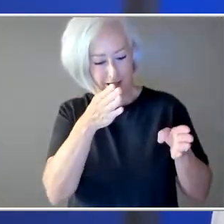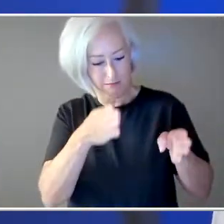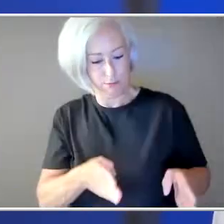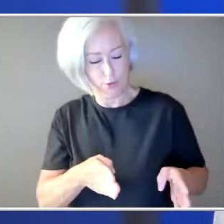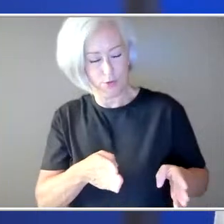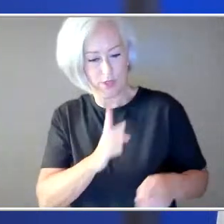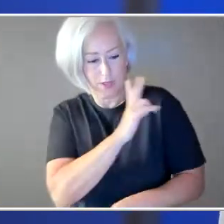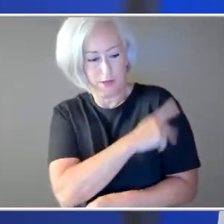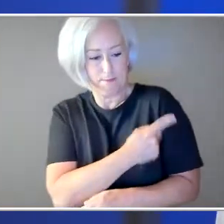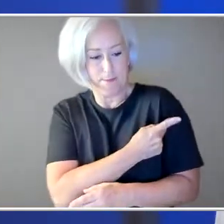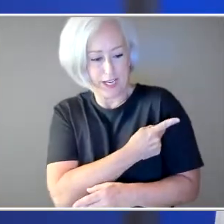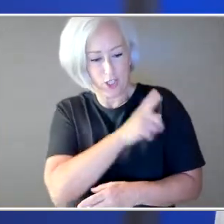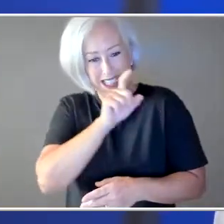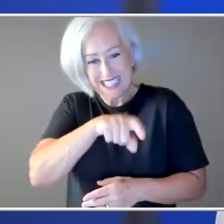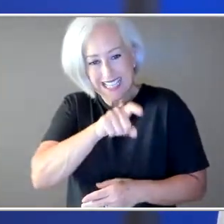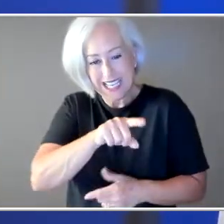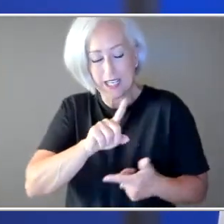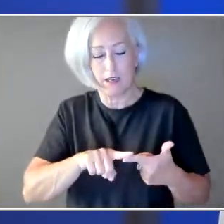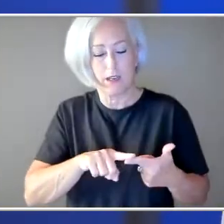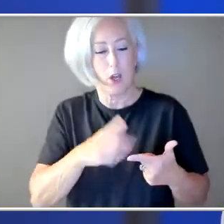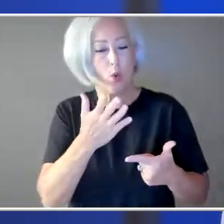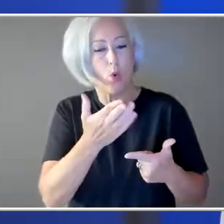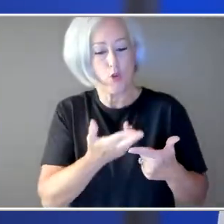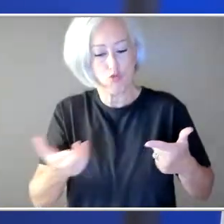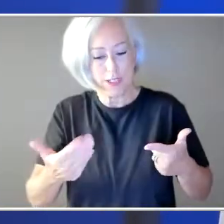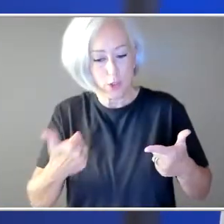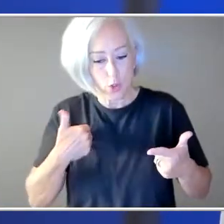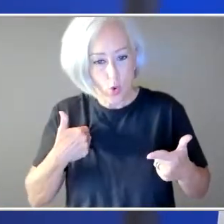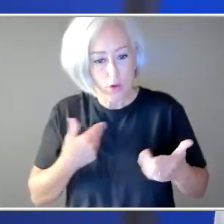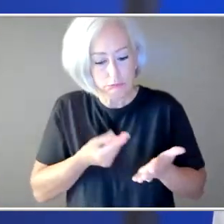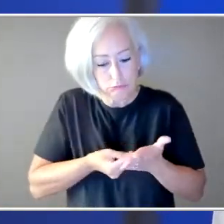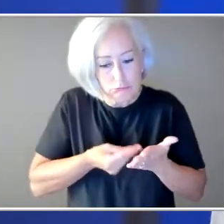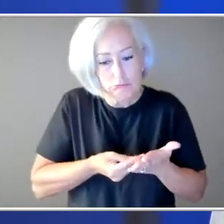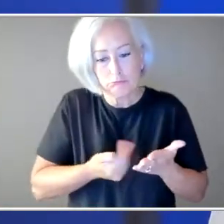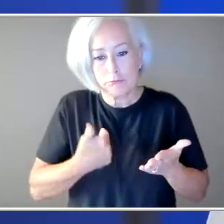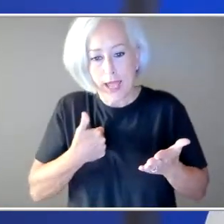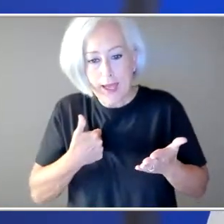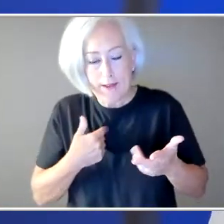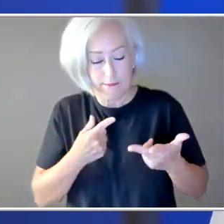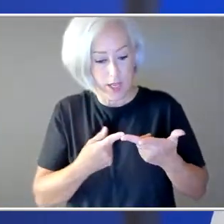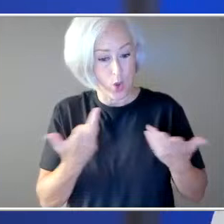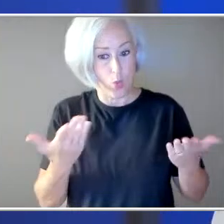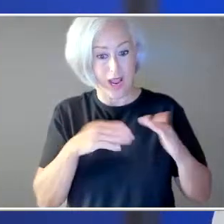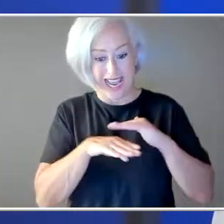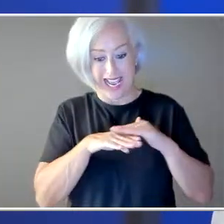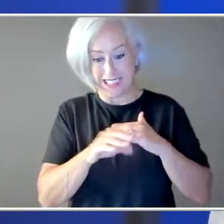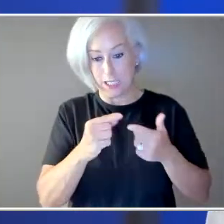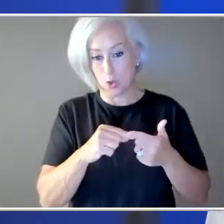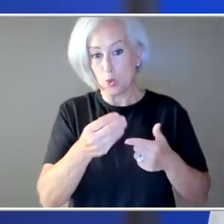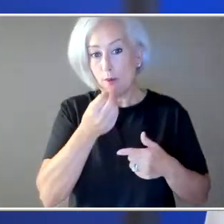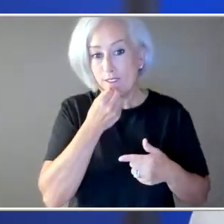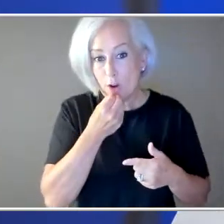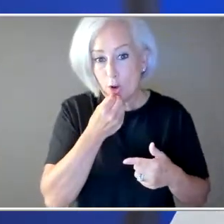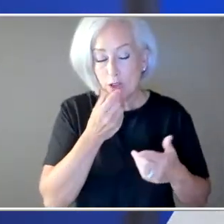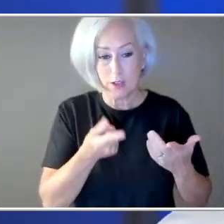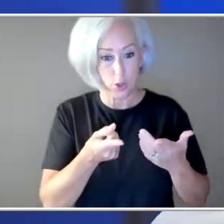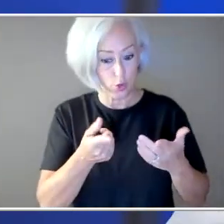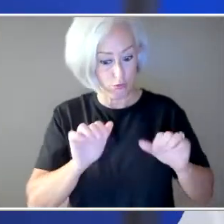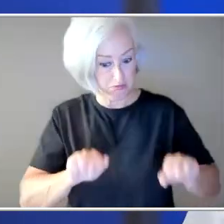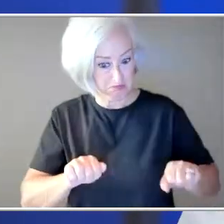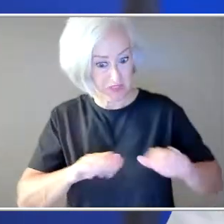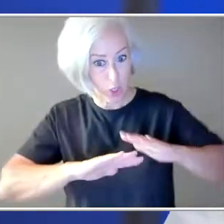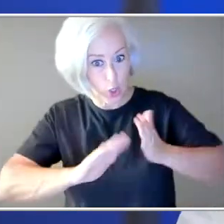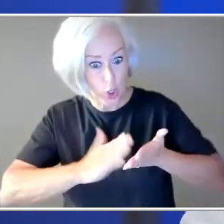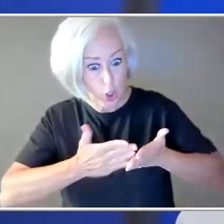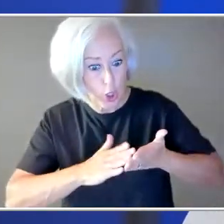what resources they have, what access to food they have, what baseline cooking skills they have, and